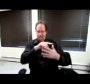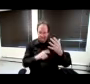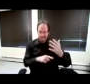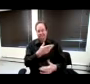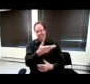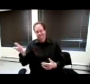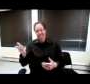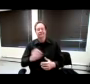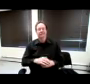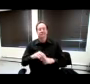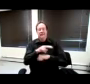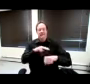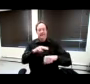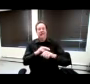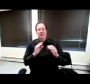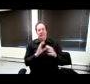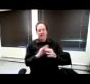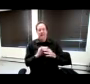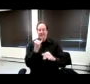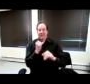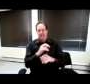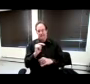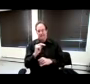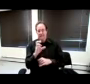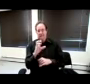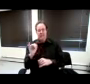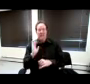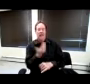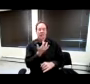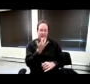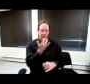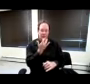National Captioning Institute is kind of our preferred vendor for, personally,